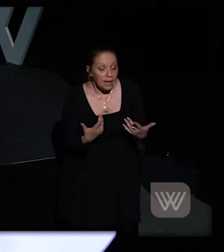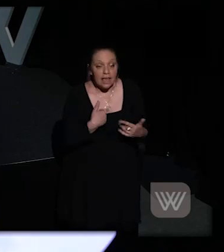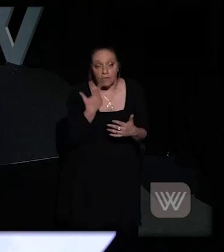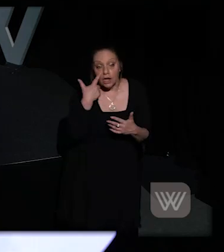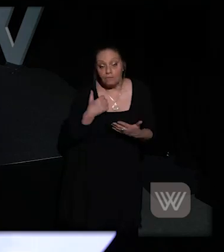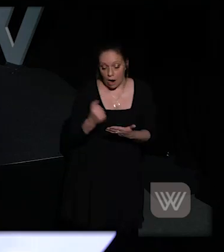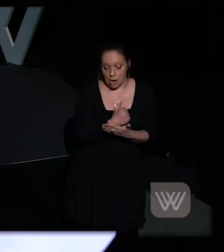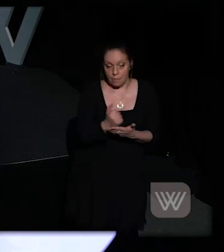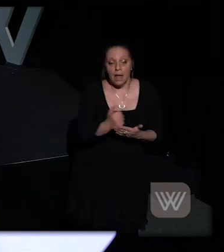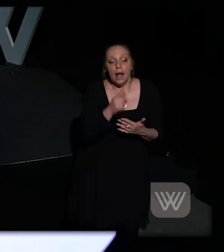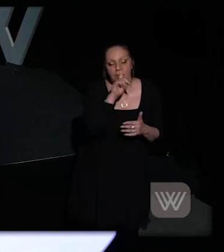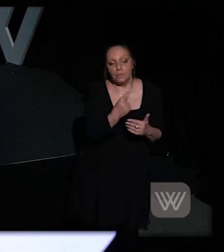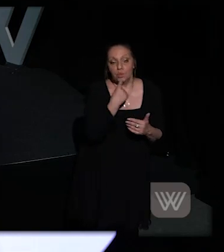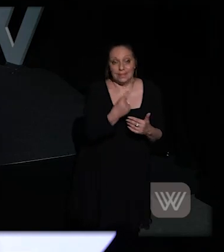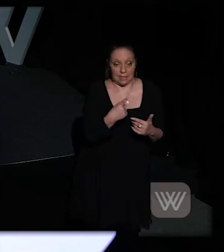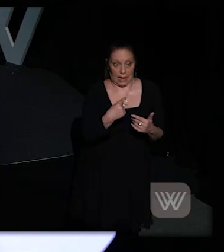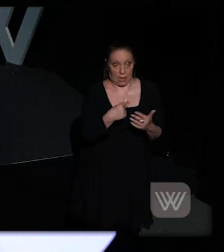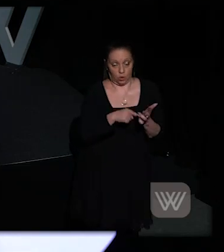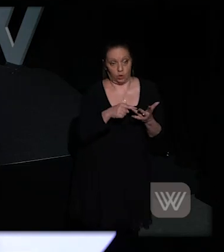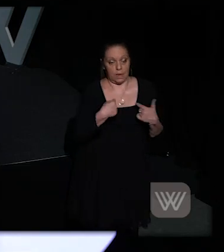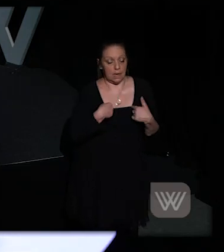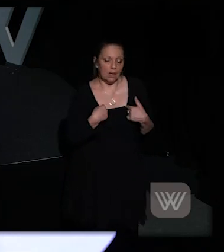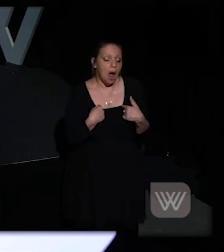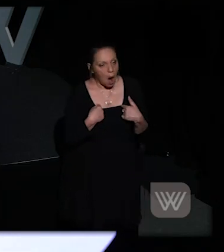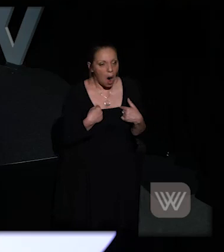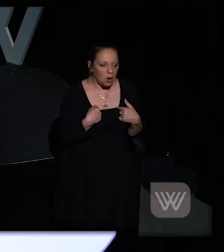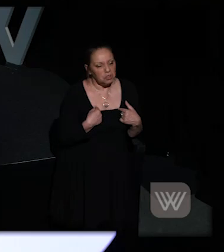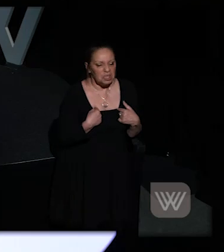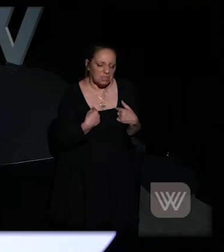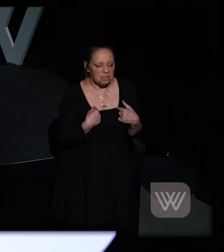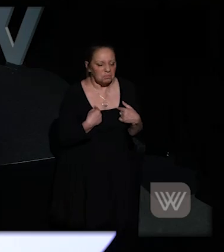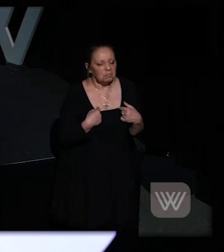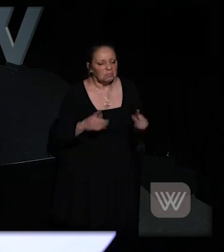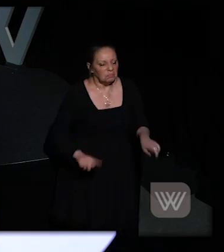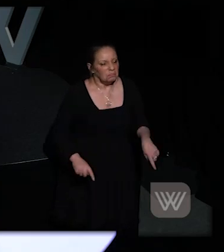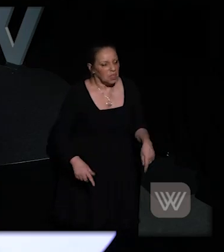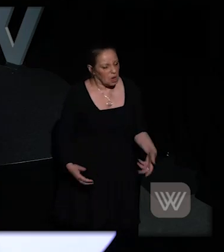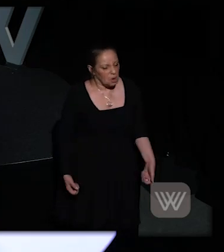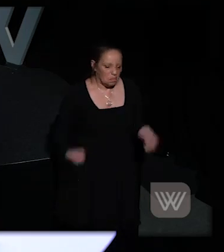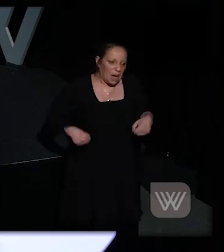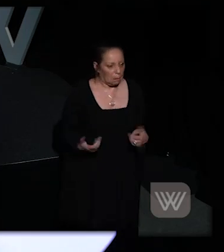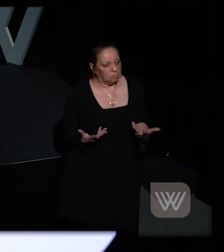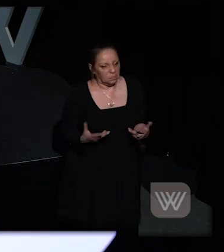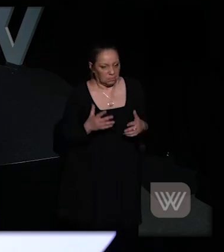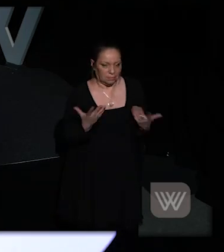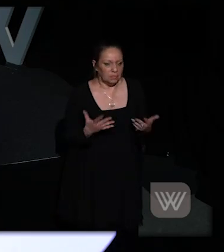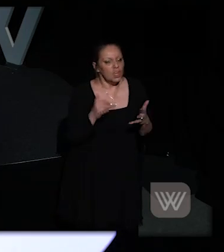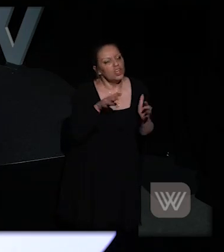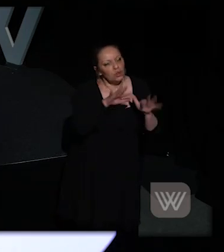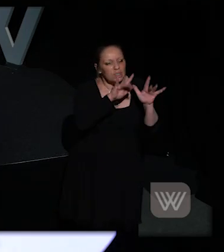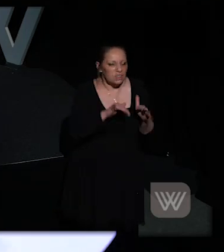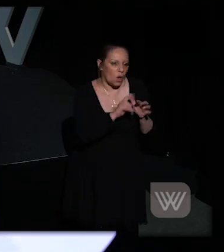stop saying to cyber hate targets like me, you know, pull your big girl panties up, you're a snowflake, which is what you often hear. You know, you call the police, stay off the